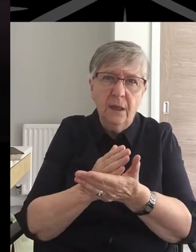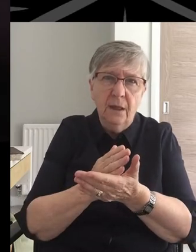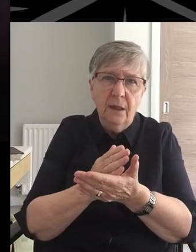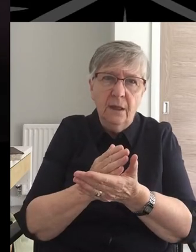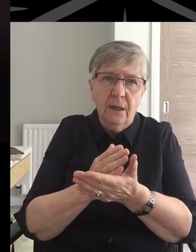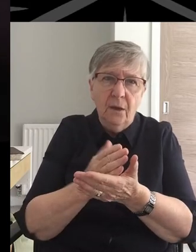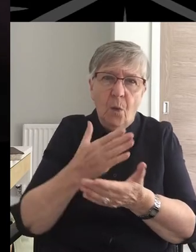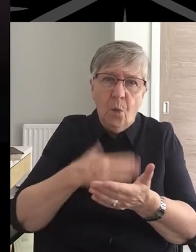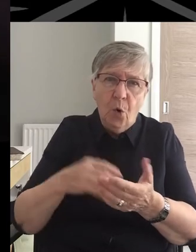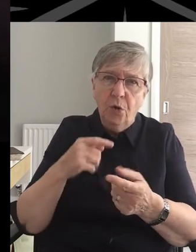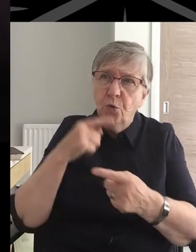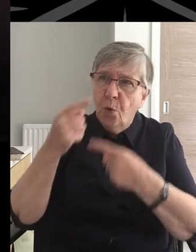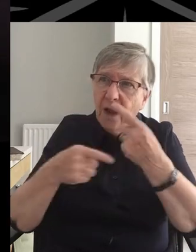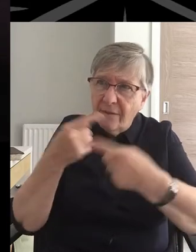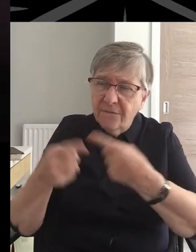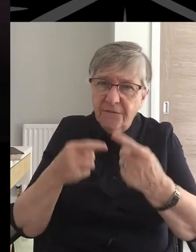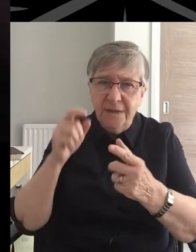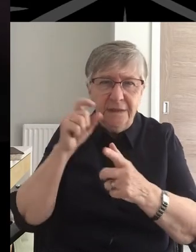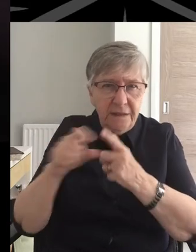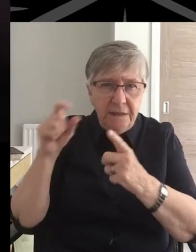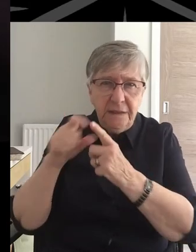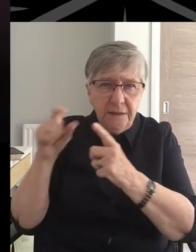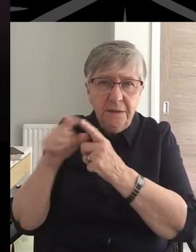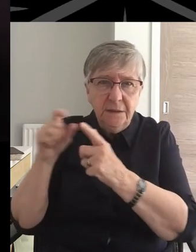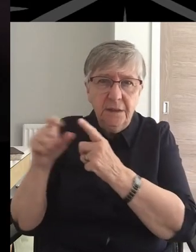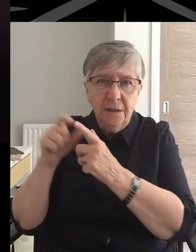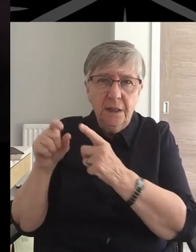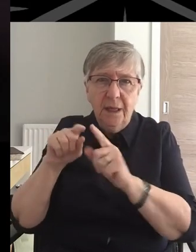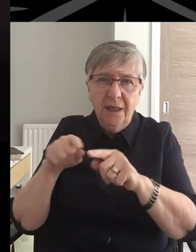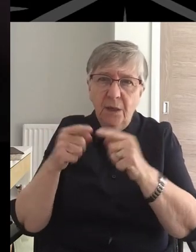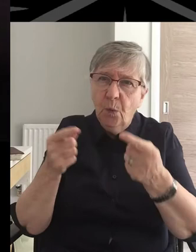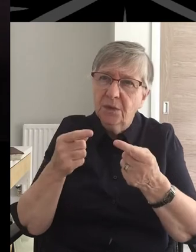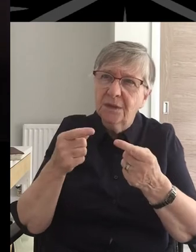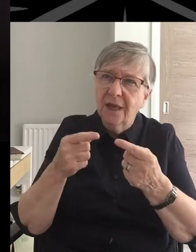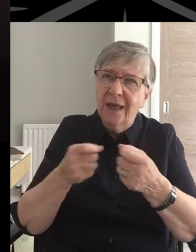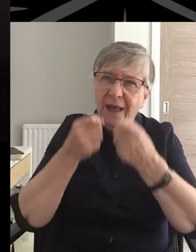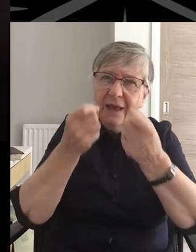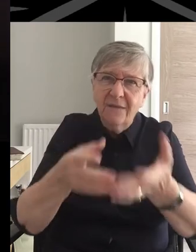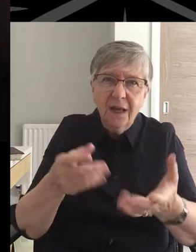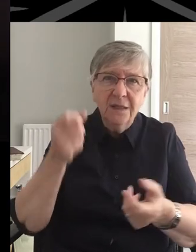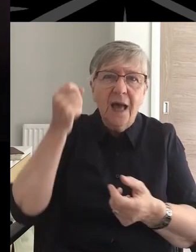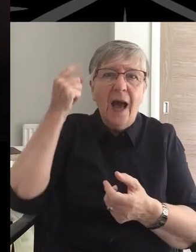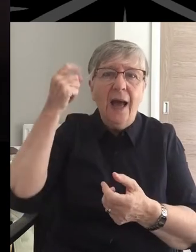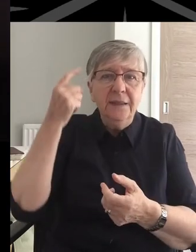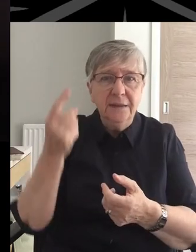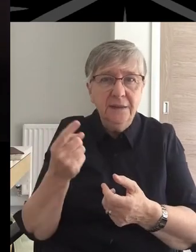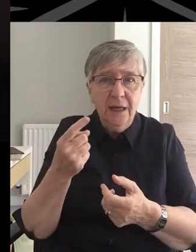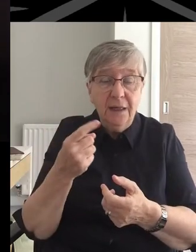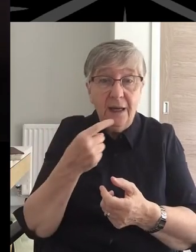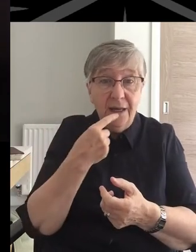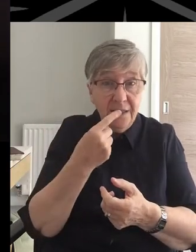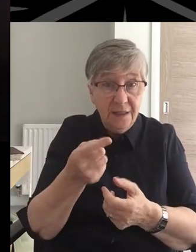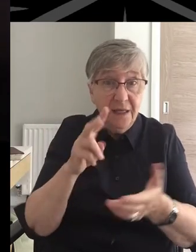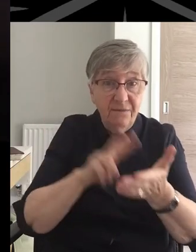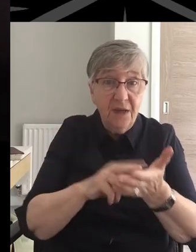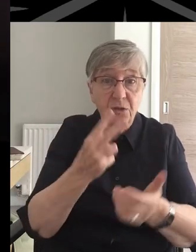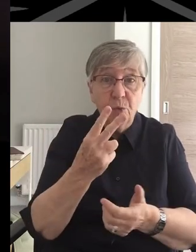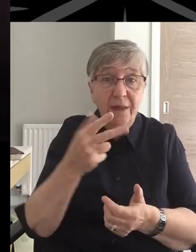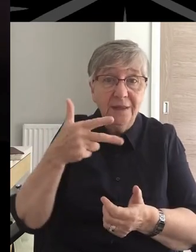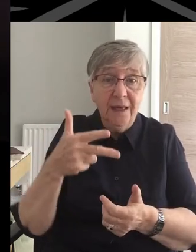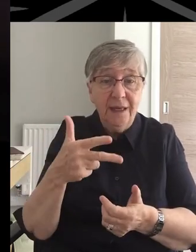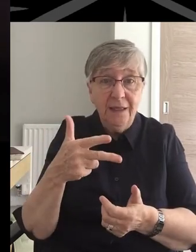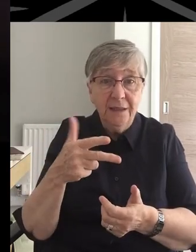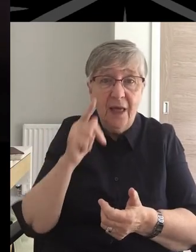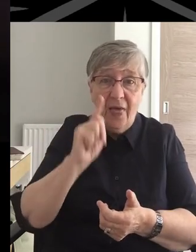everything in great factual detail. He was painting with broad strokes. And he concludes by saying, verse 28 of chapter